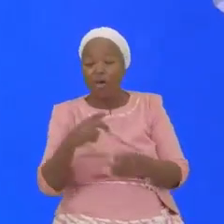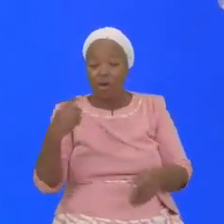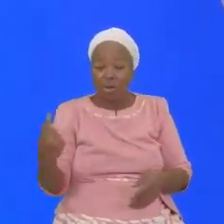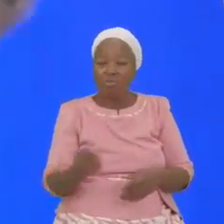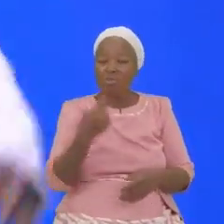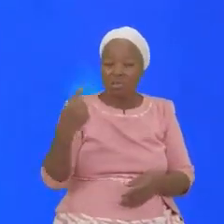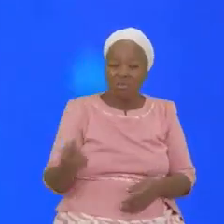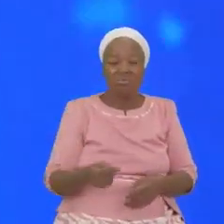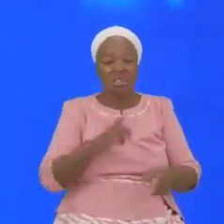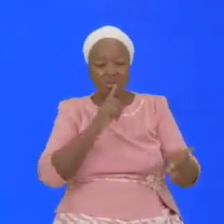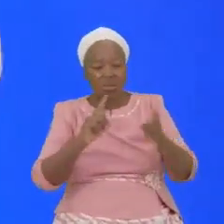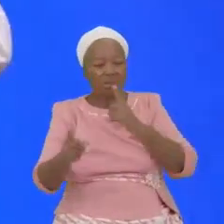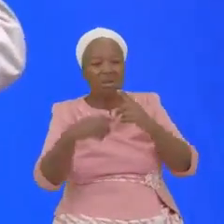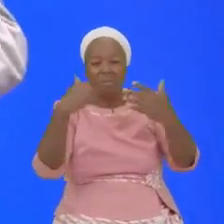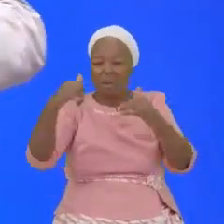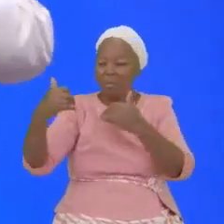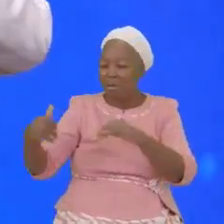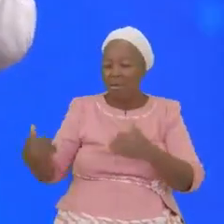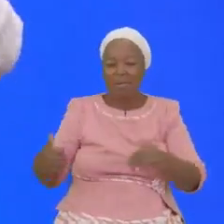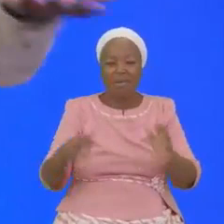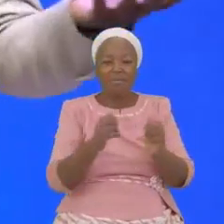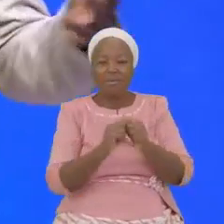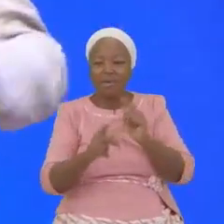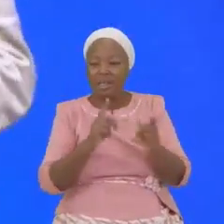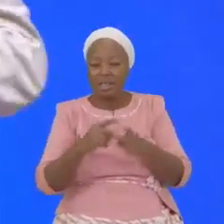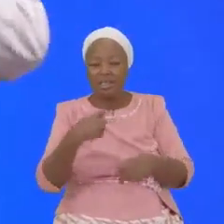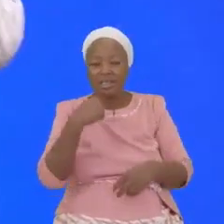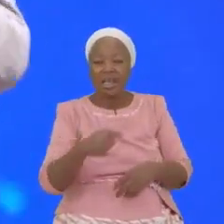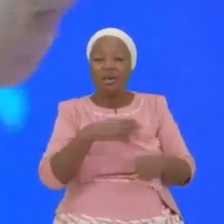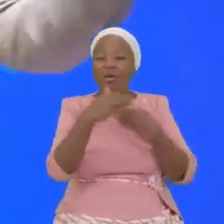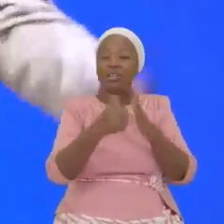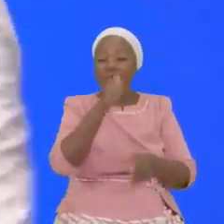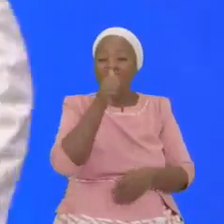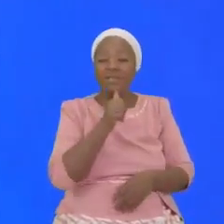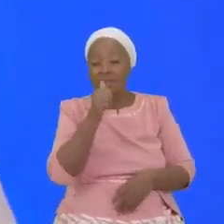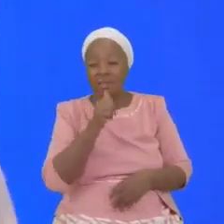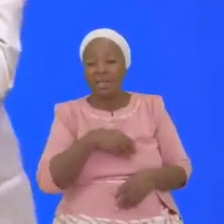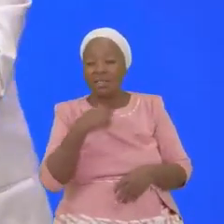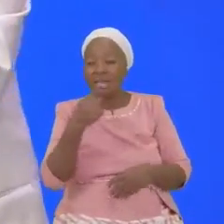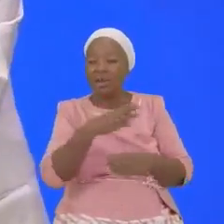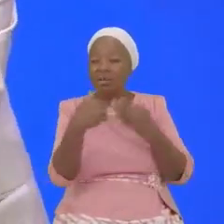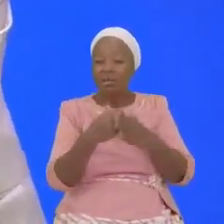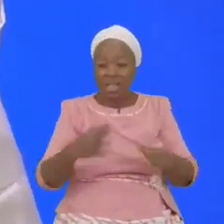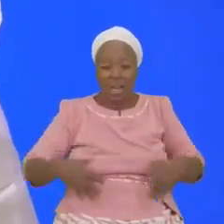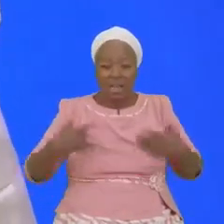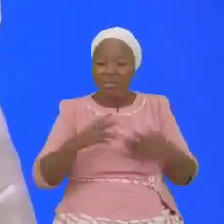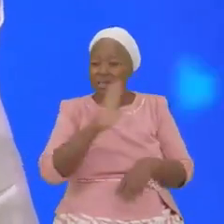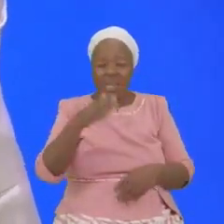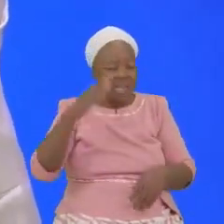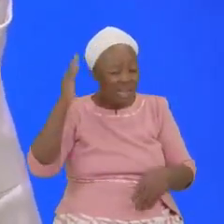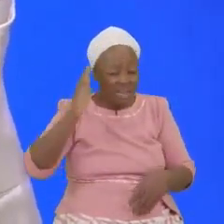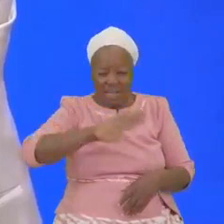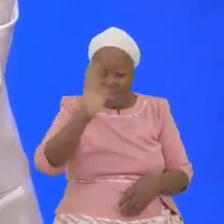always, you know, interacting with people, and they tell all their secrets and they tell all their lies. They never stop